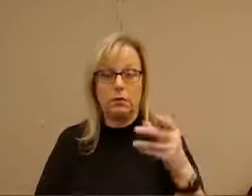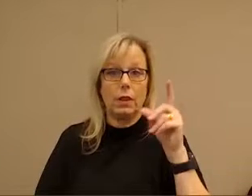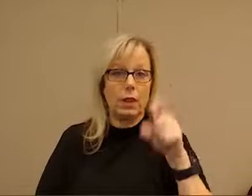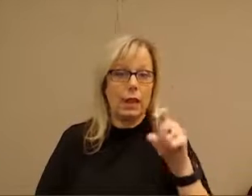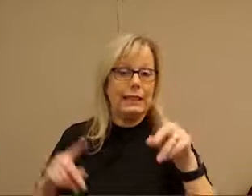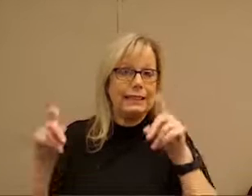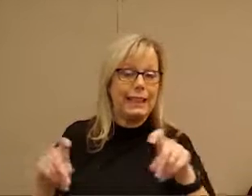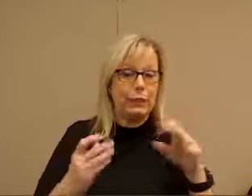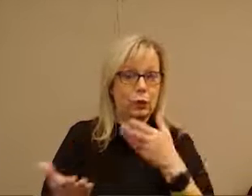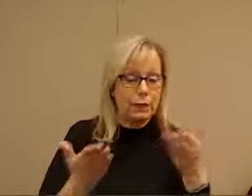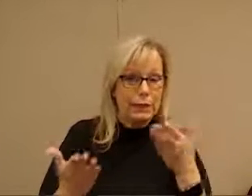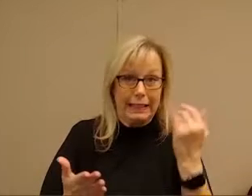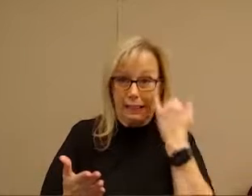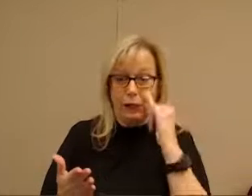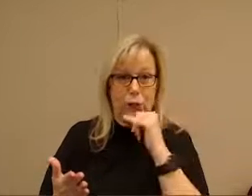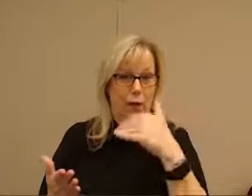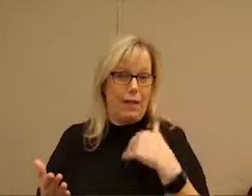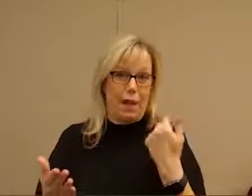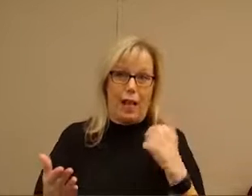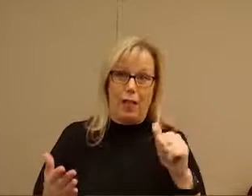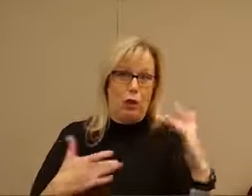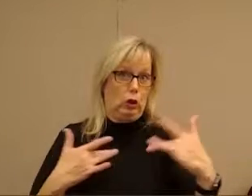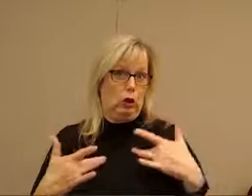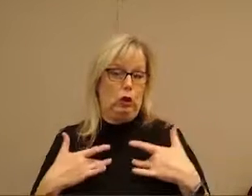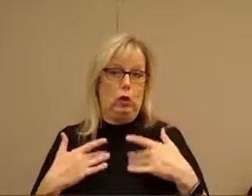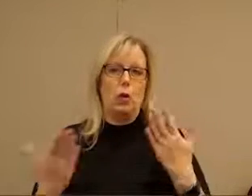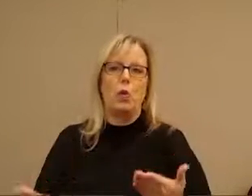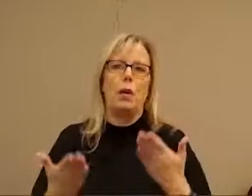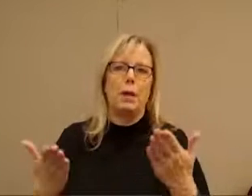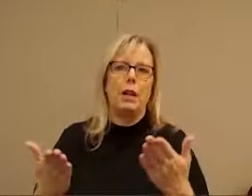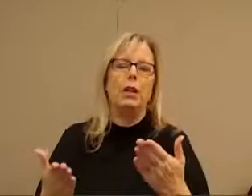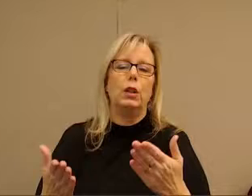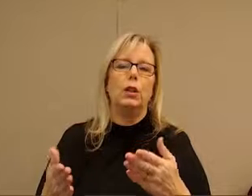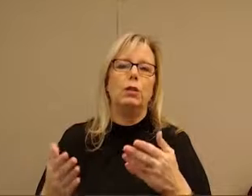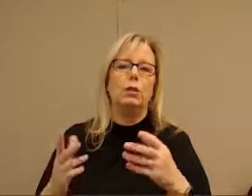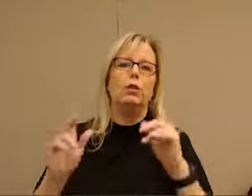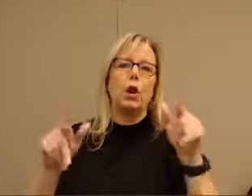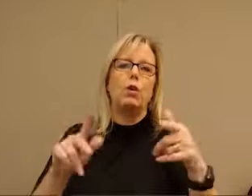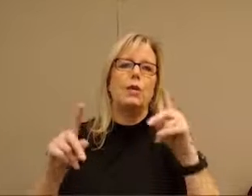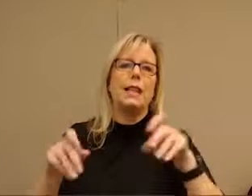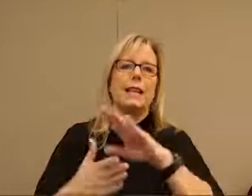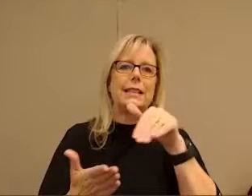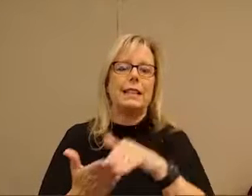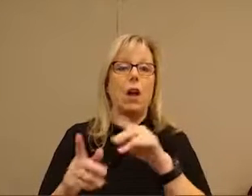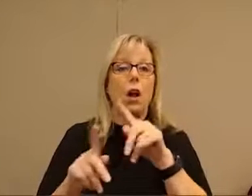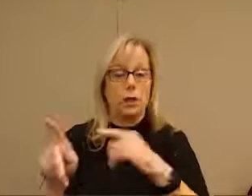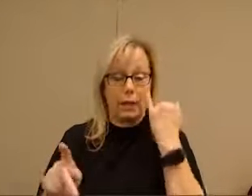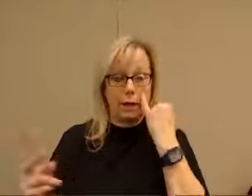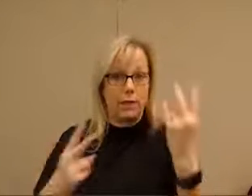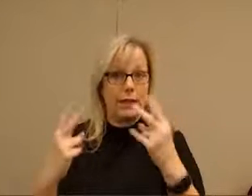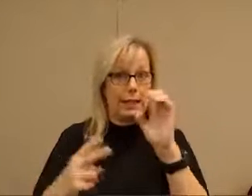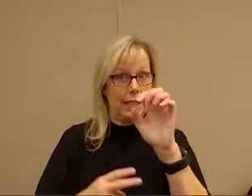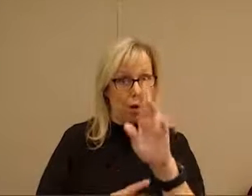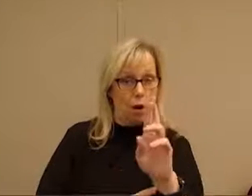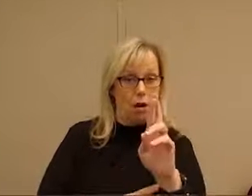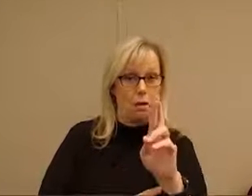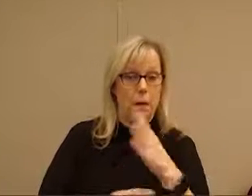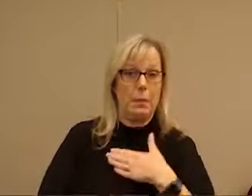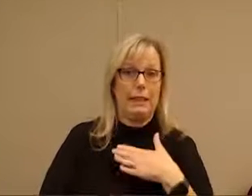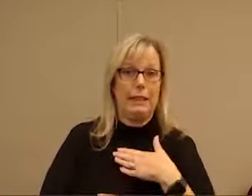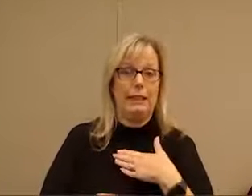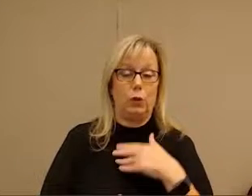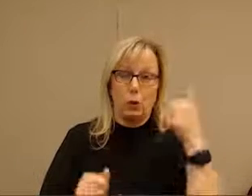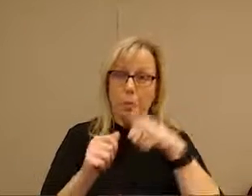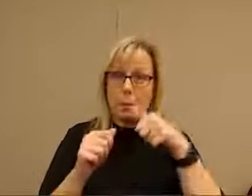you need testing services, if you don't have any other healthcare concerns, we recommend that you go to a testing center. Likewise, if you are visiting the ER, please keep